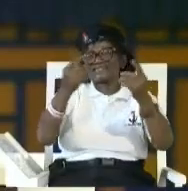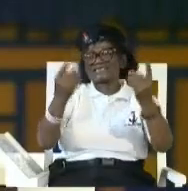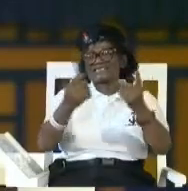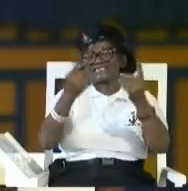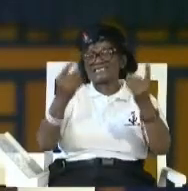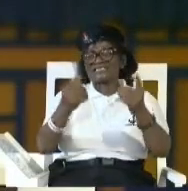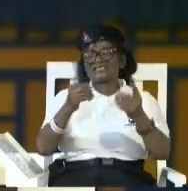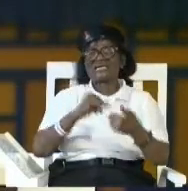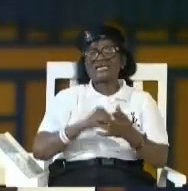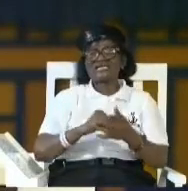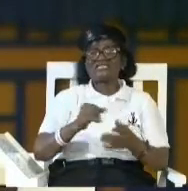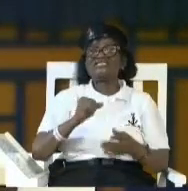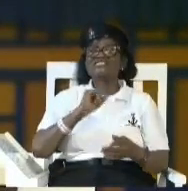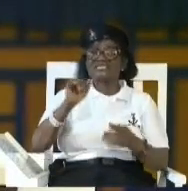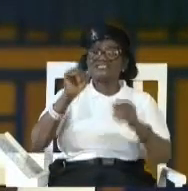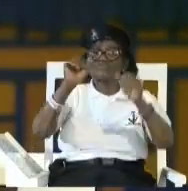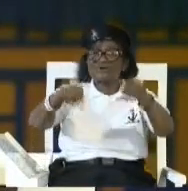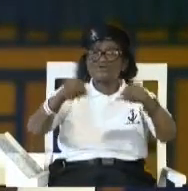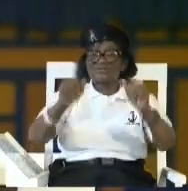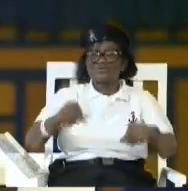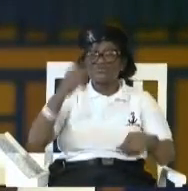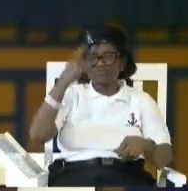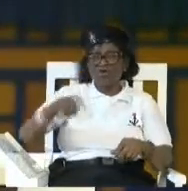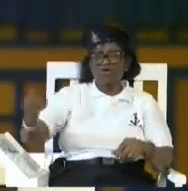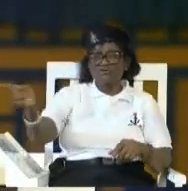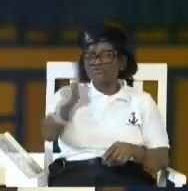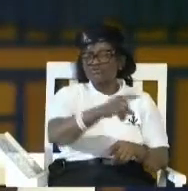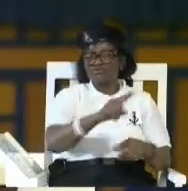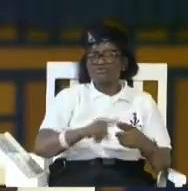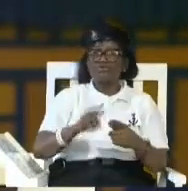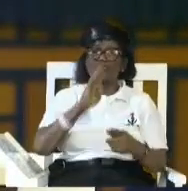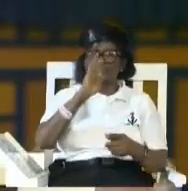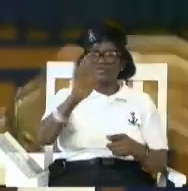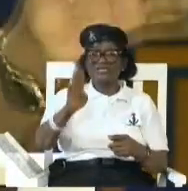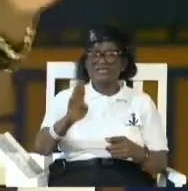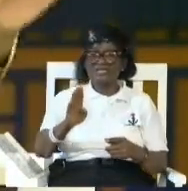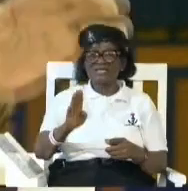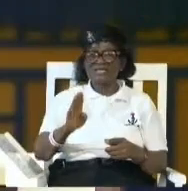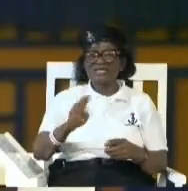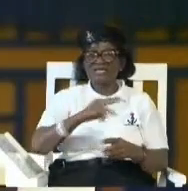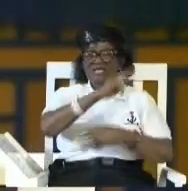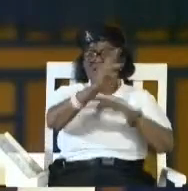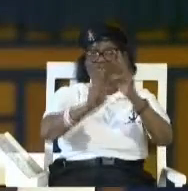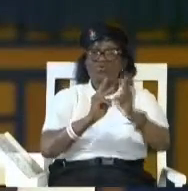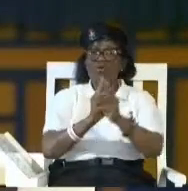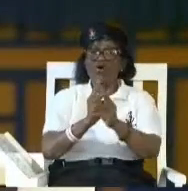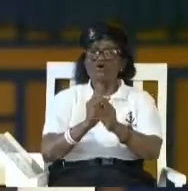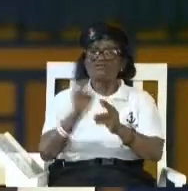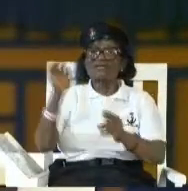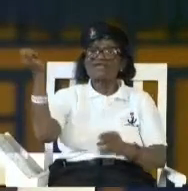It is possible for you to be a world evangelist,